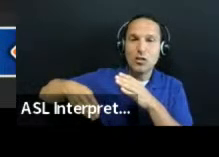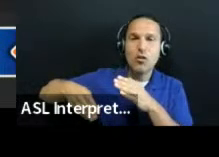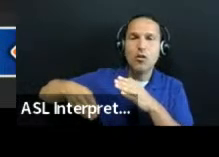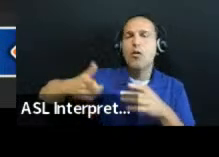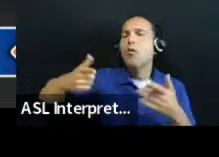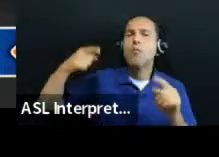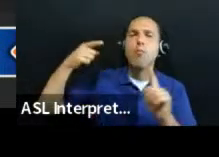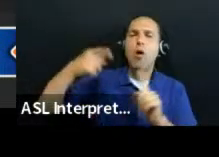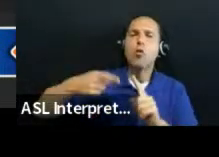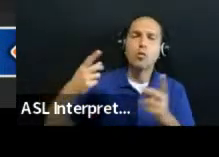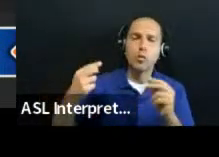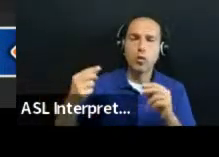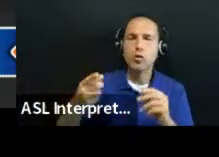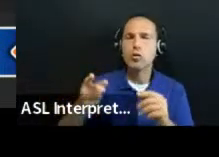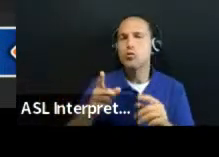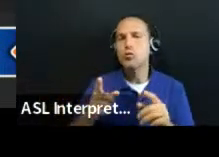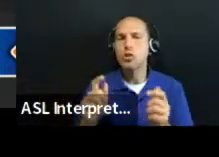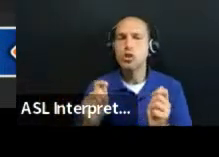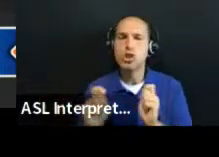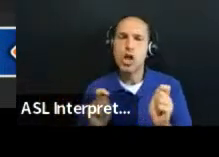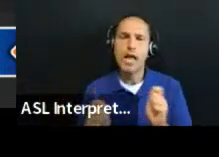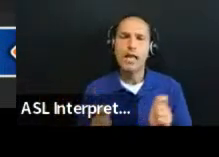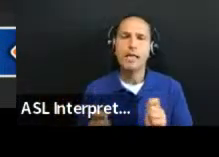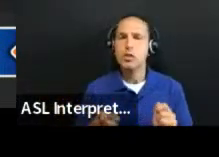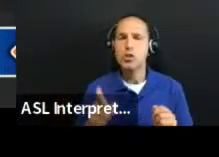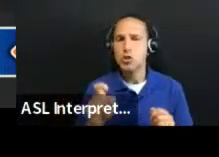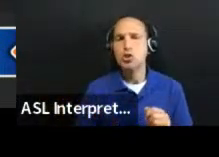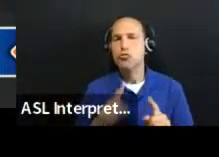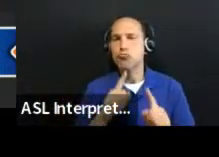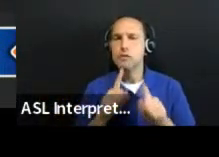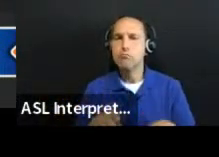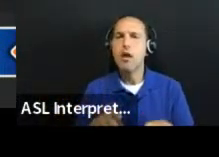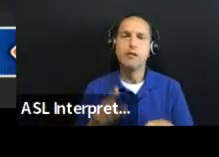whole point of what you're doing is changing. So you want to be responsive to